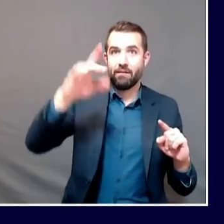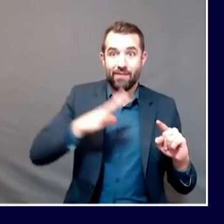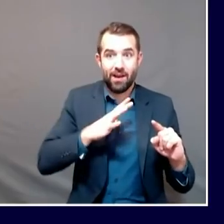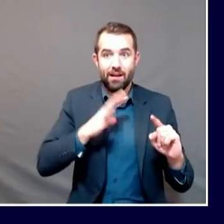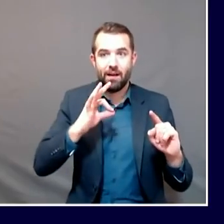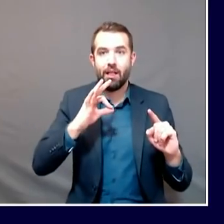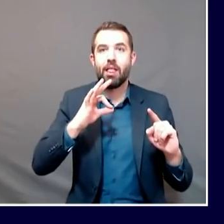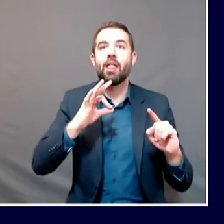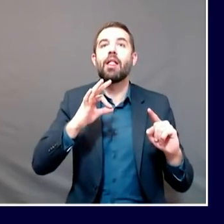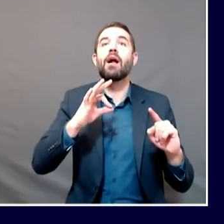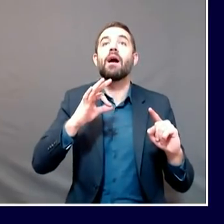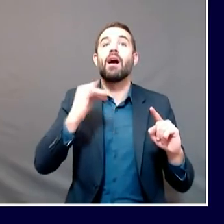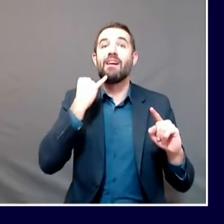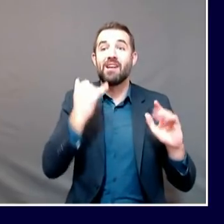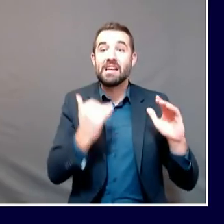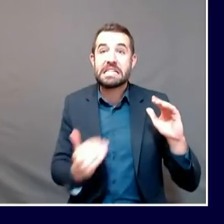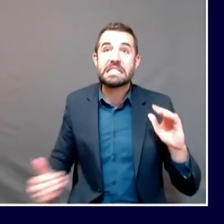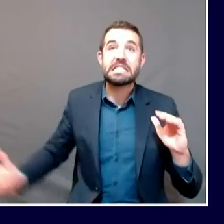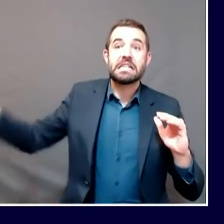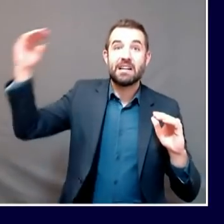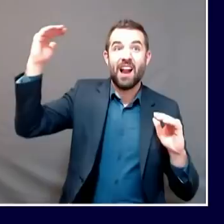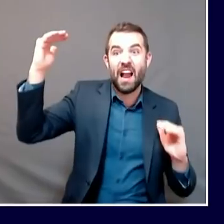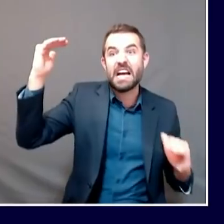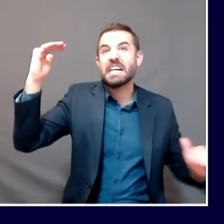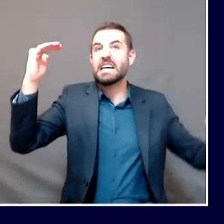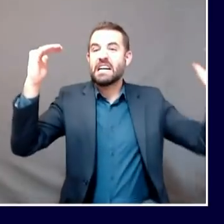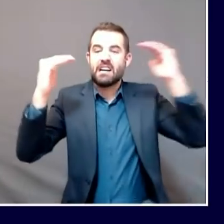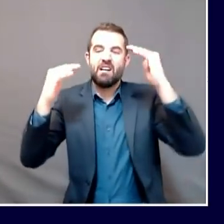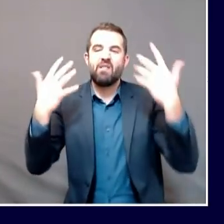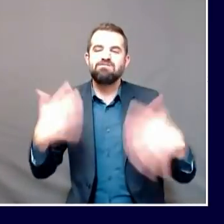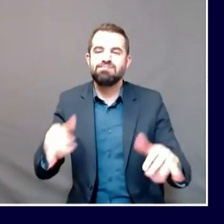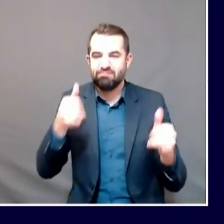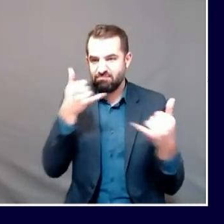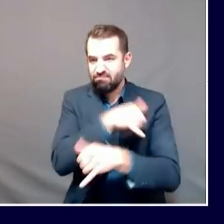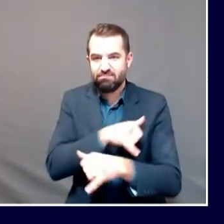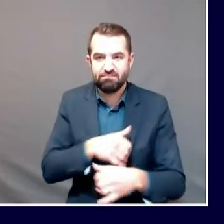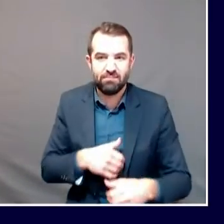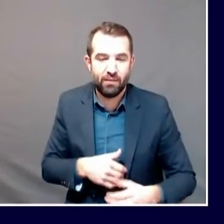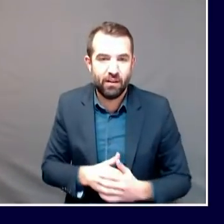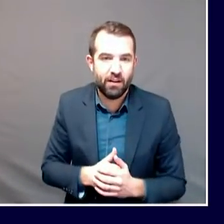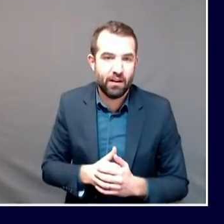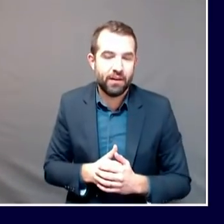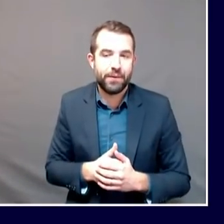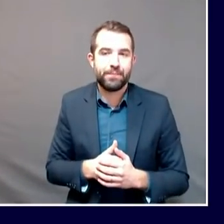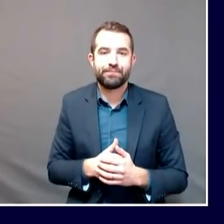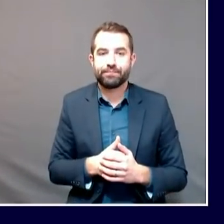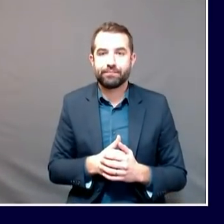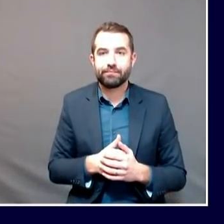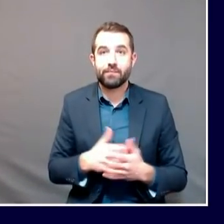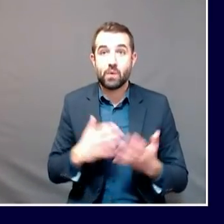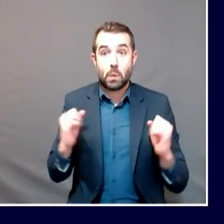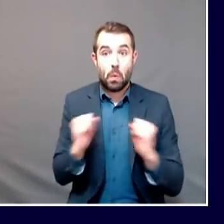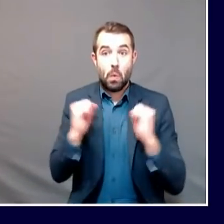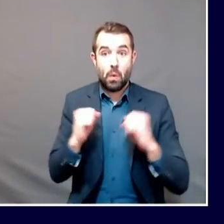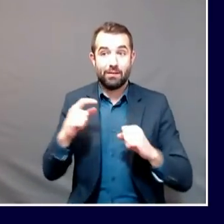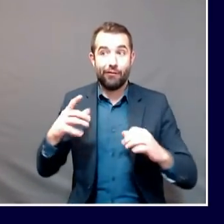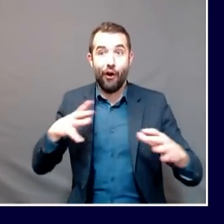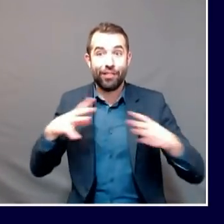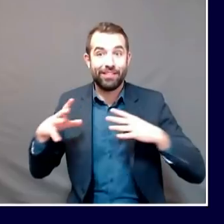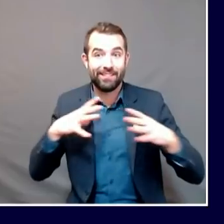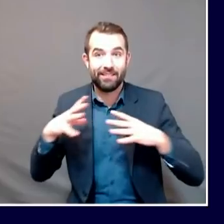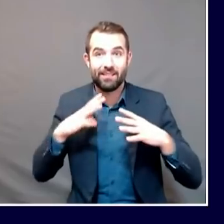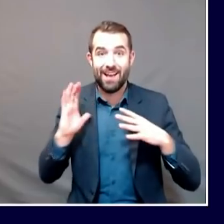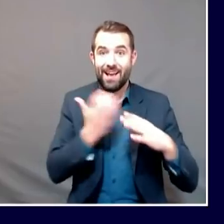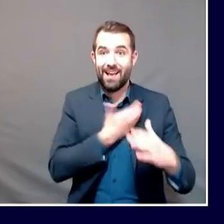go into those days, those holidays, with higher rates of disease, the likelihood that any one of